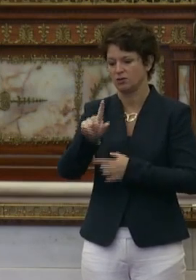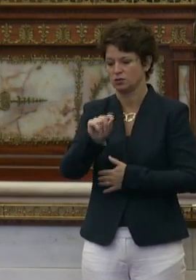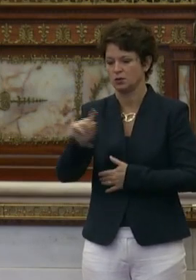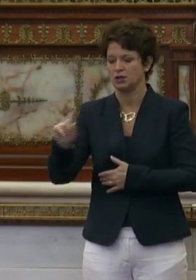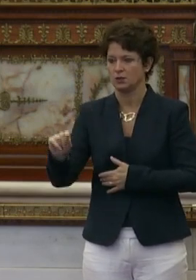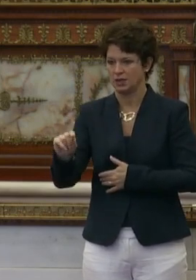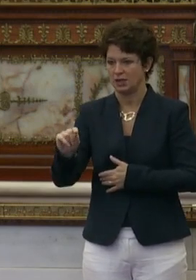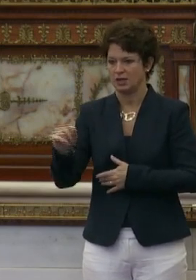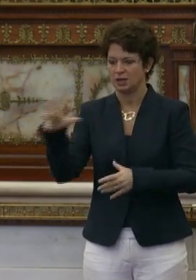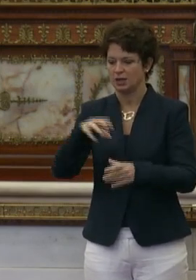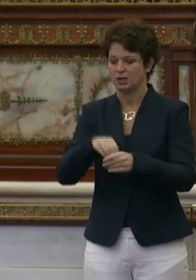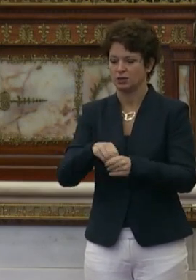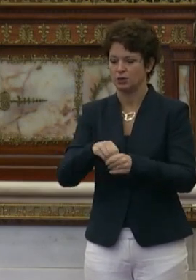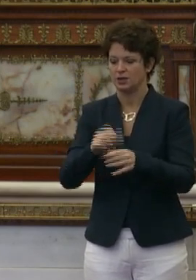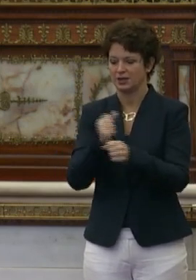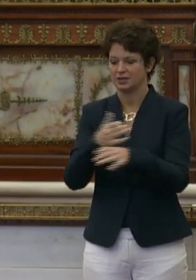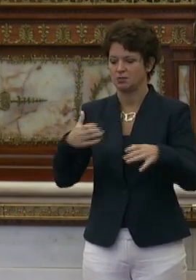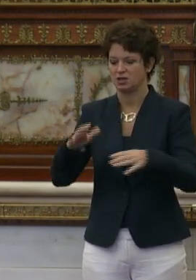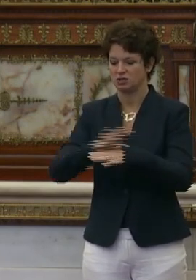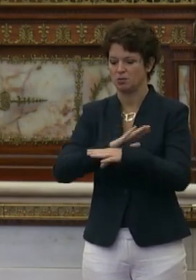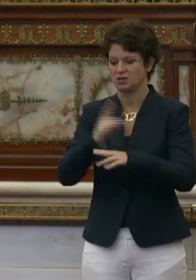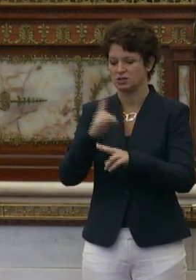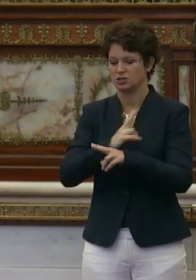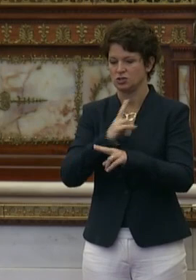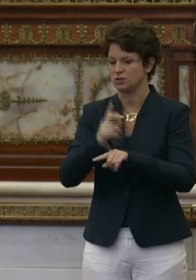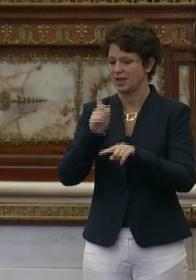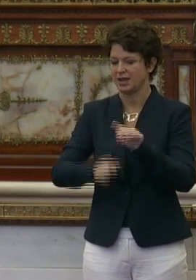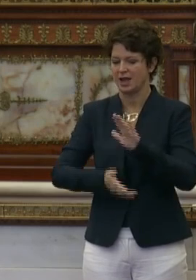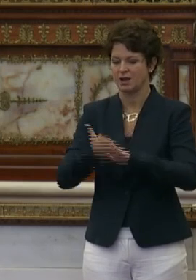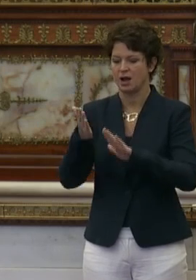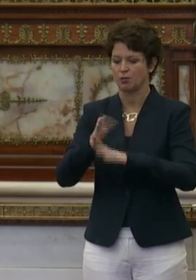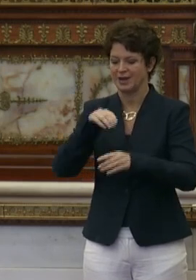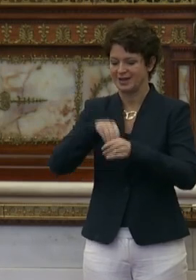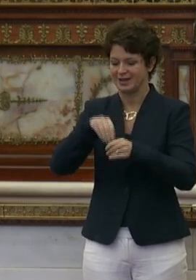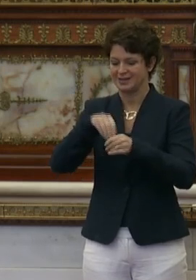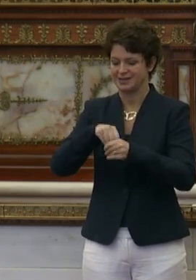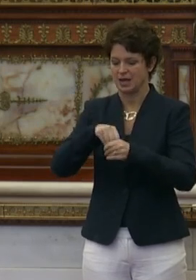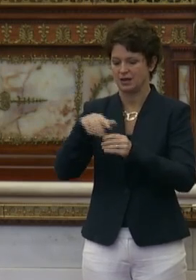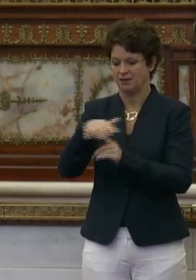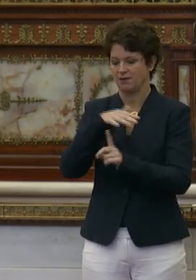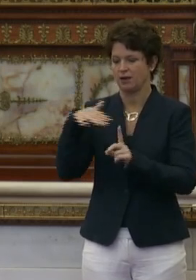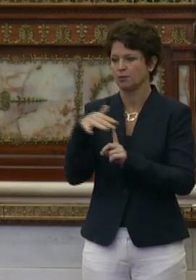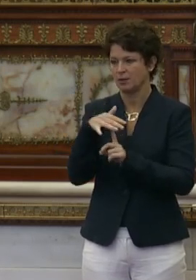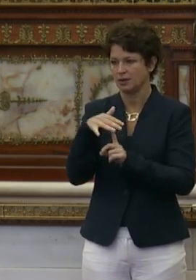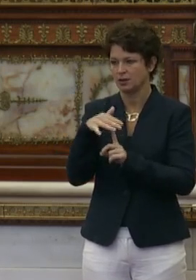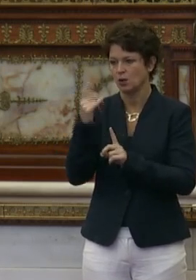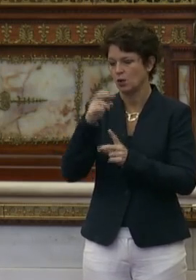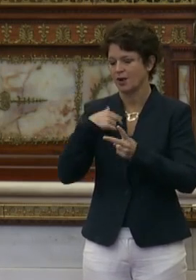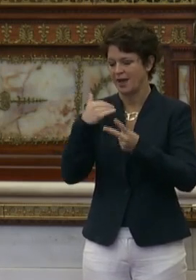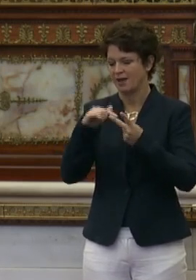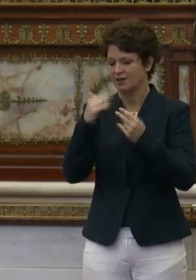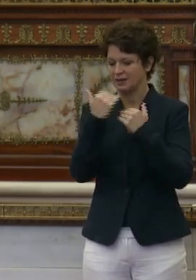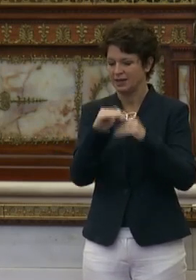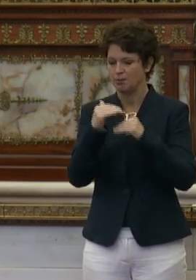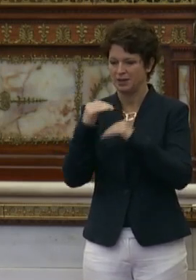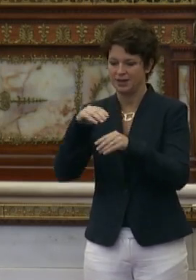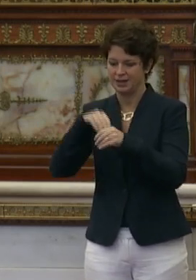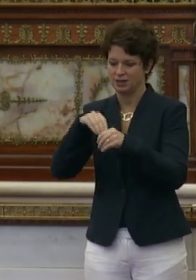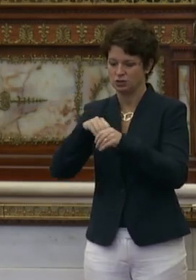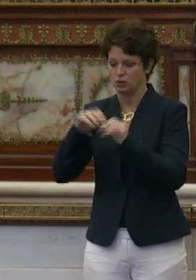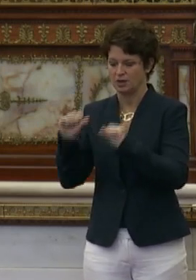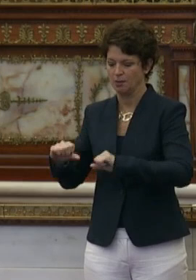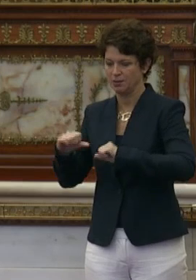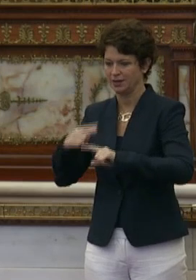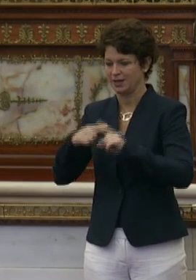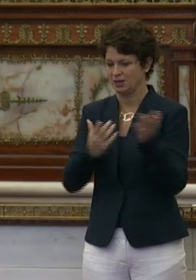2020, including expansion of business uses that cannot operate in indoor environment or have limited indoor capacity and